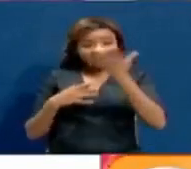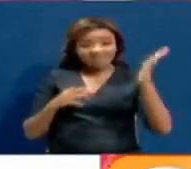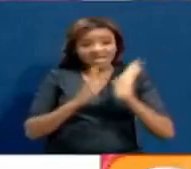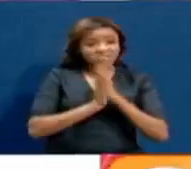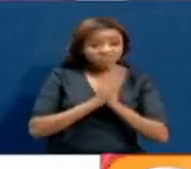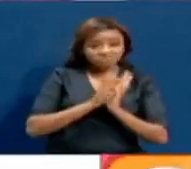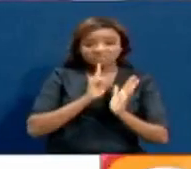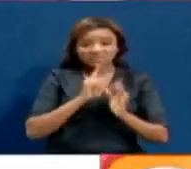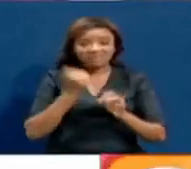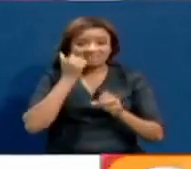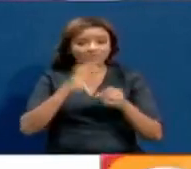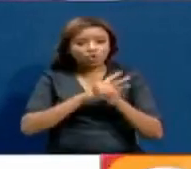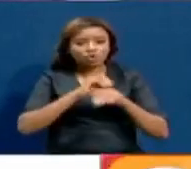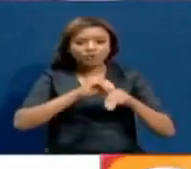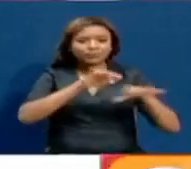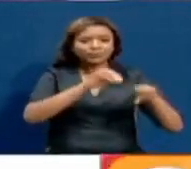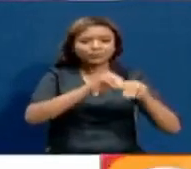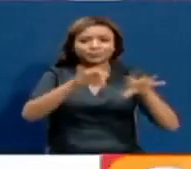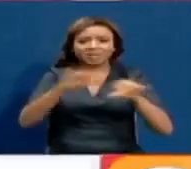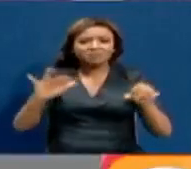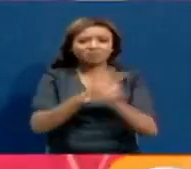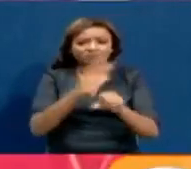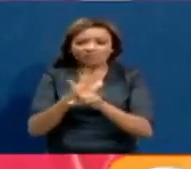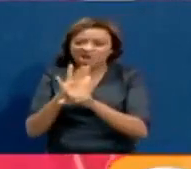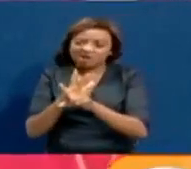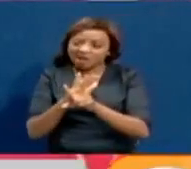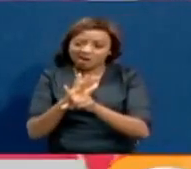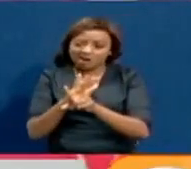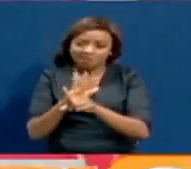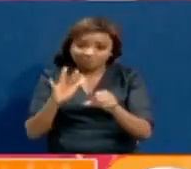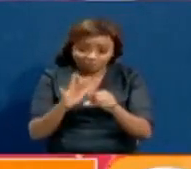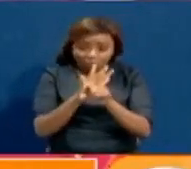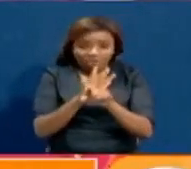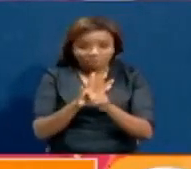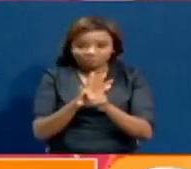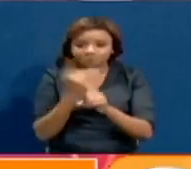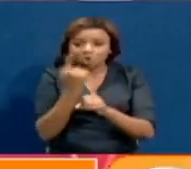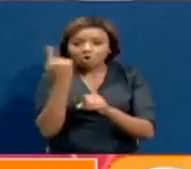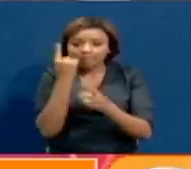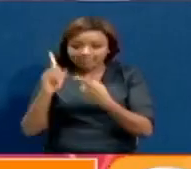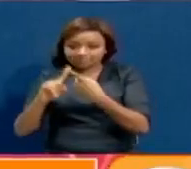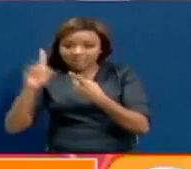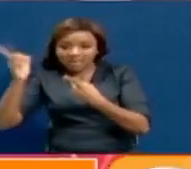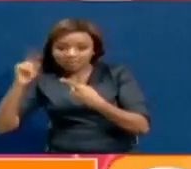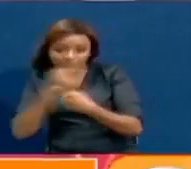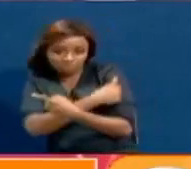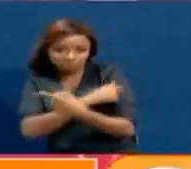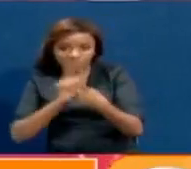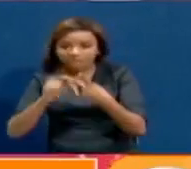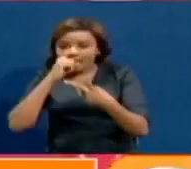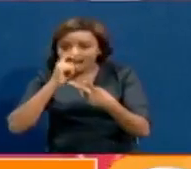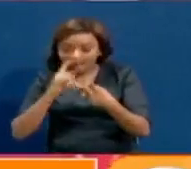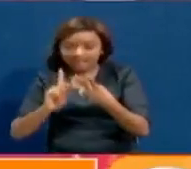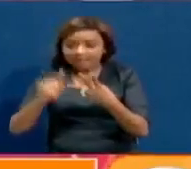about is because they have overwhelmed the three hospitals, Nairobi Hospital, Aga Khan Hospital,